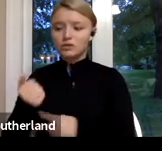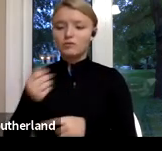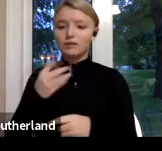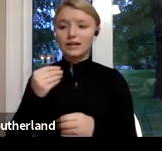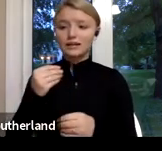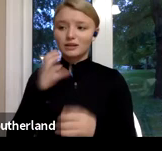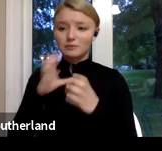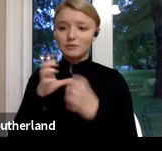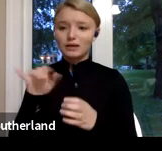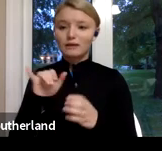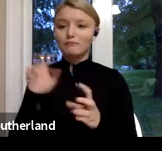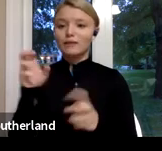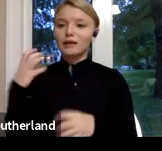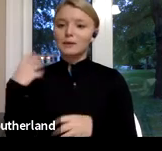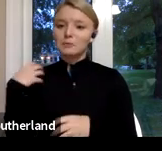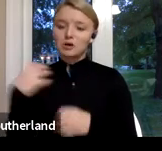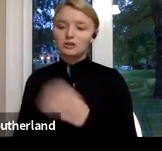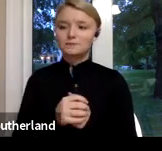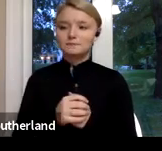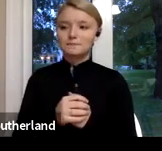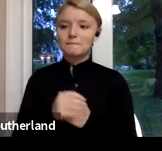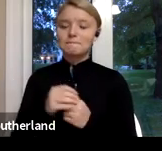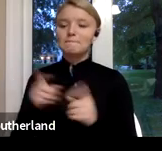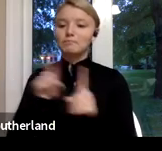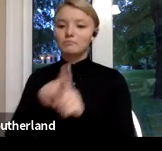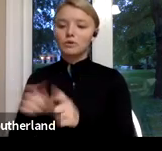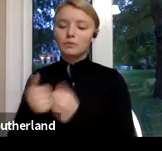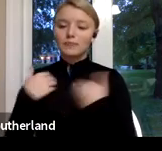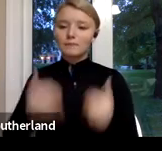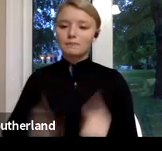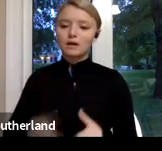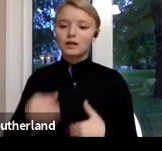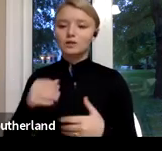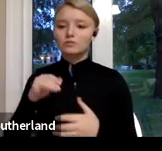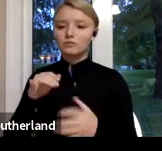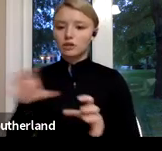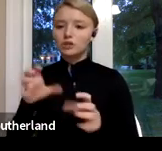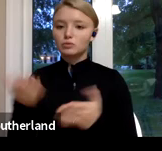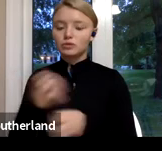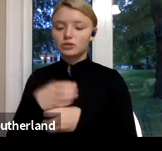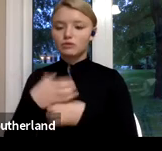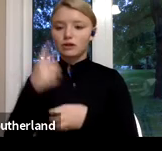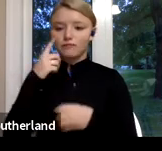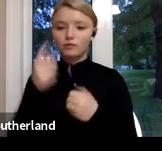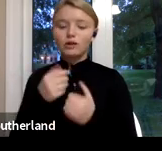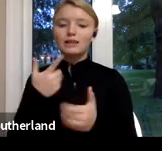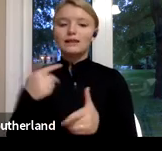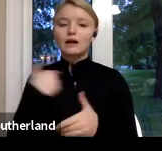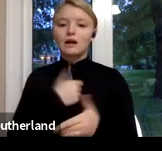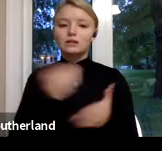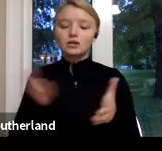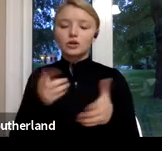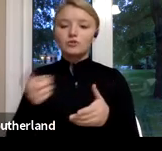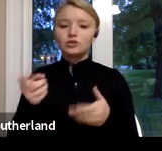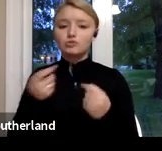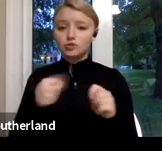comes alongside the body so that it can do what it was created for. So let us encourage you to try it out. The best way